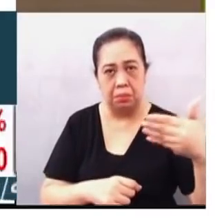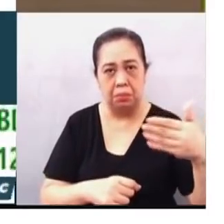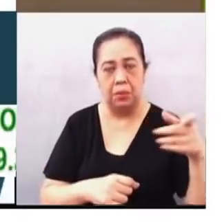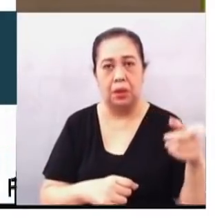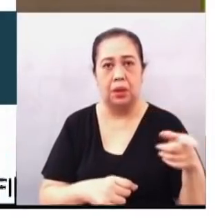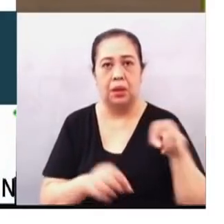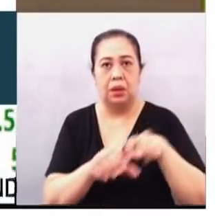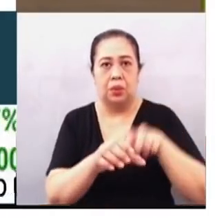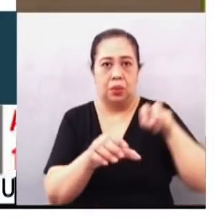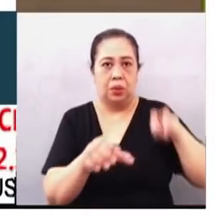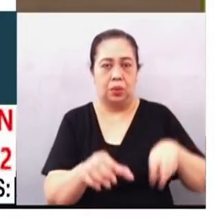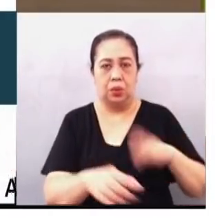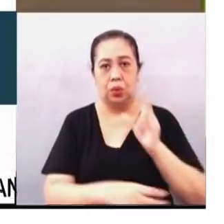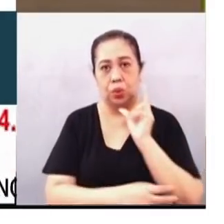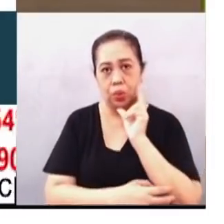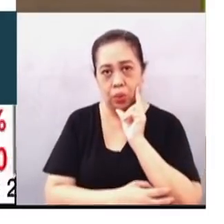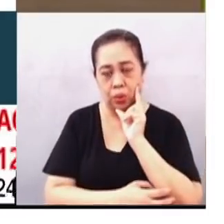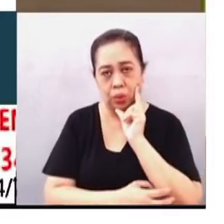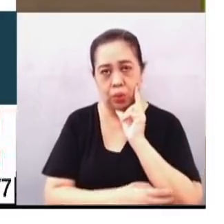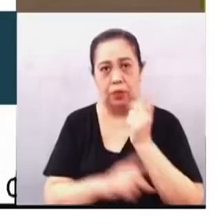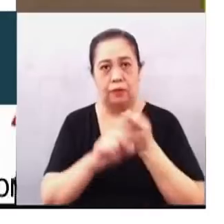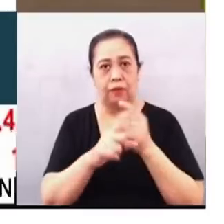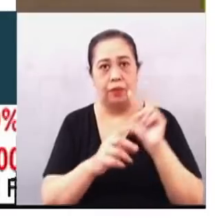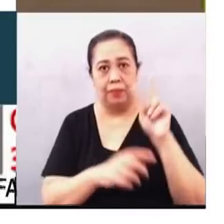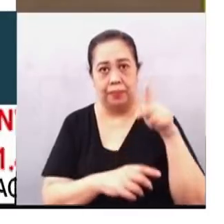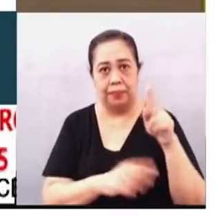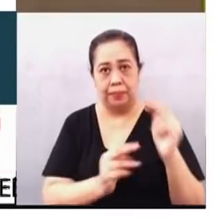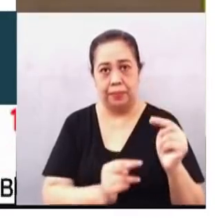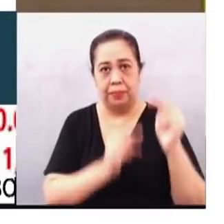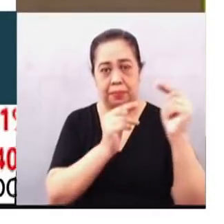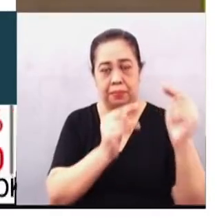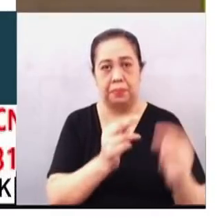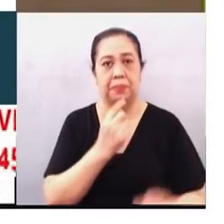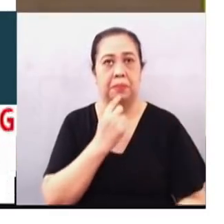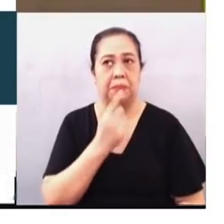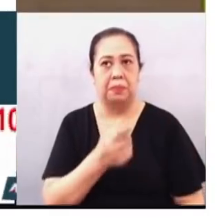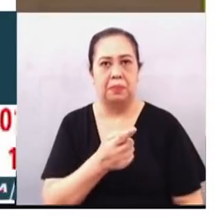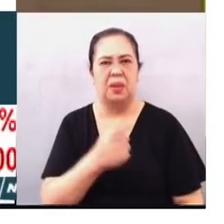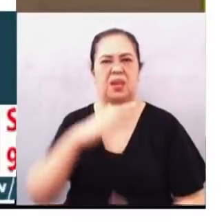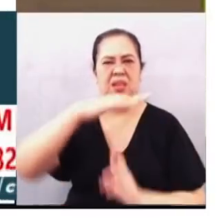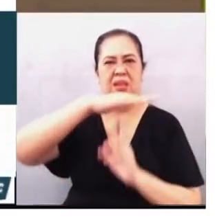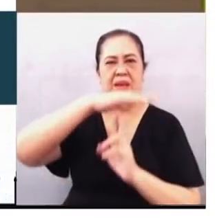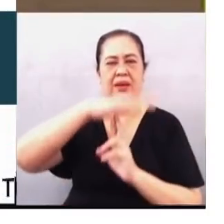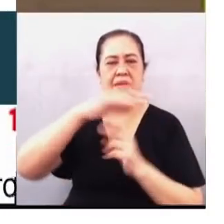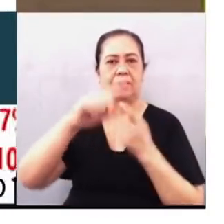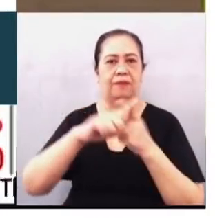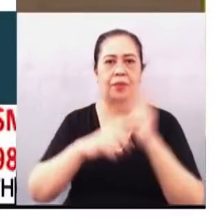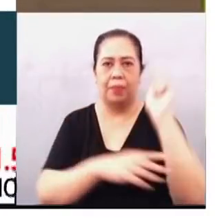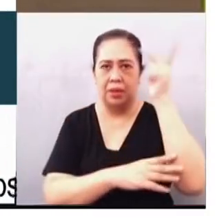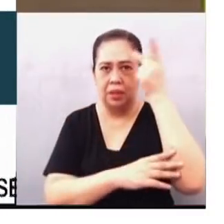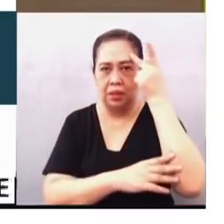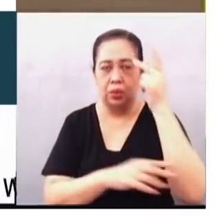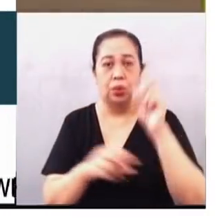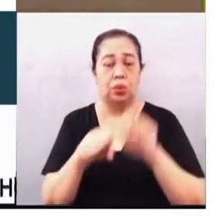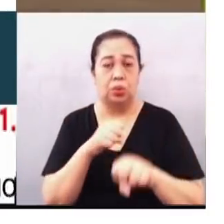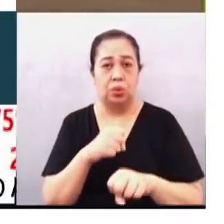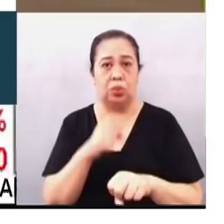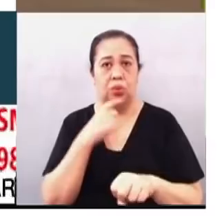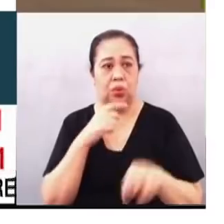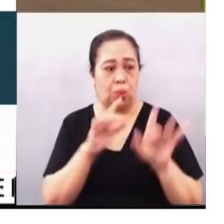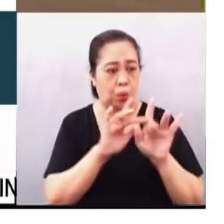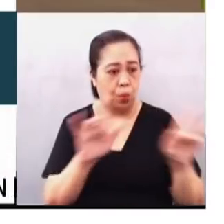nag-withdraw si President Duterte from that nomination. Sabi niya, he is retiring from politics. So, yung binakit niya na